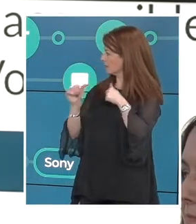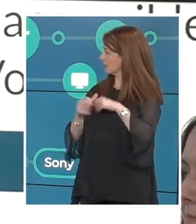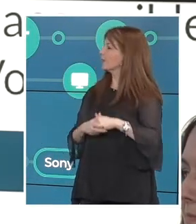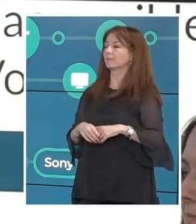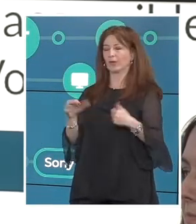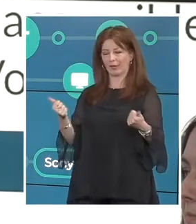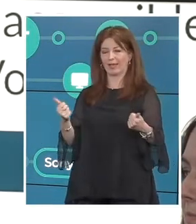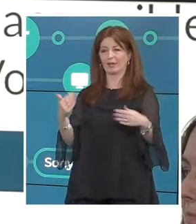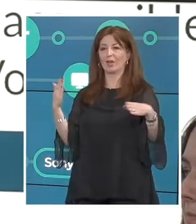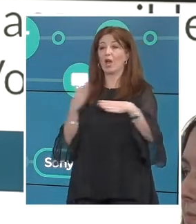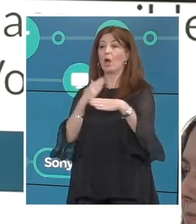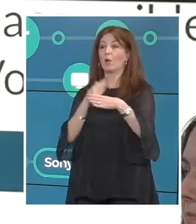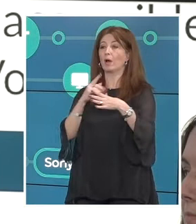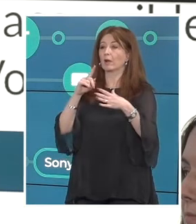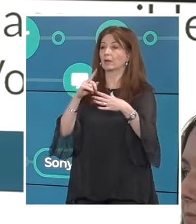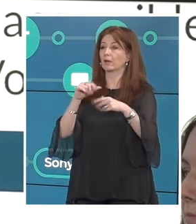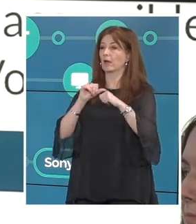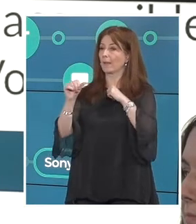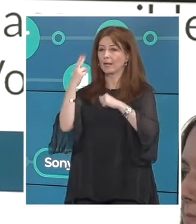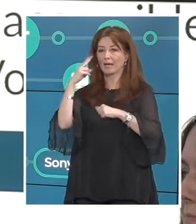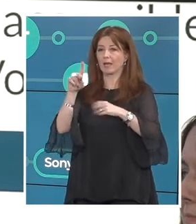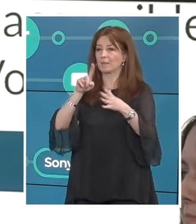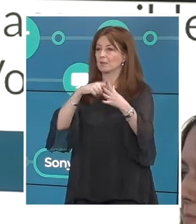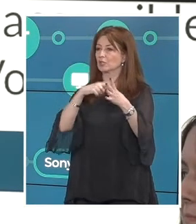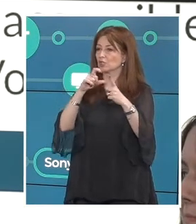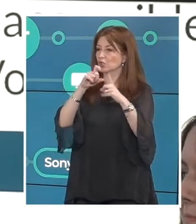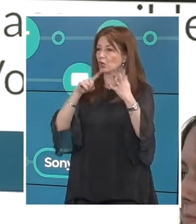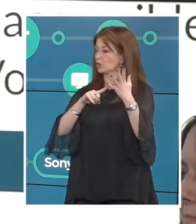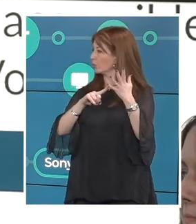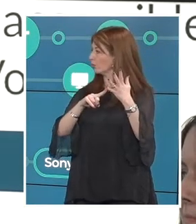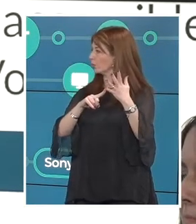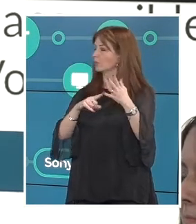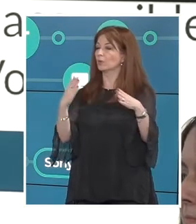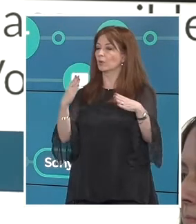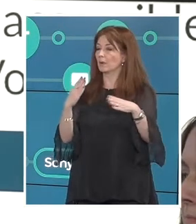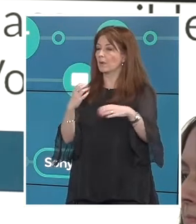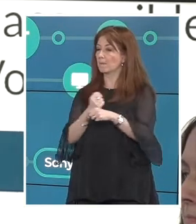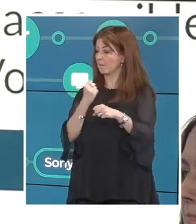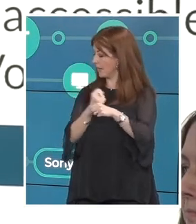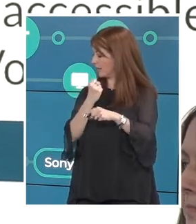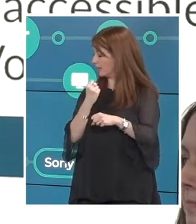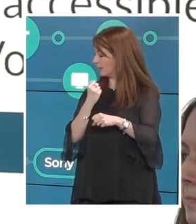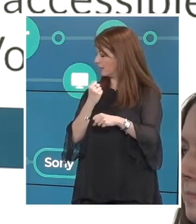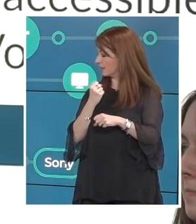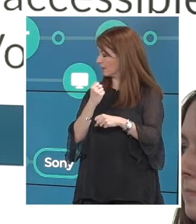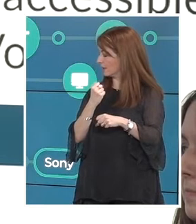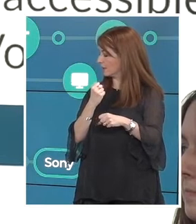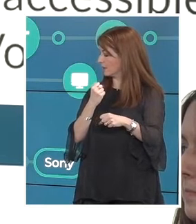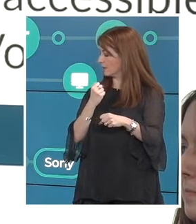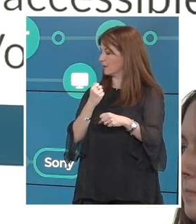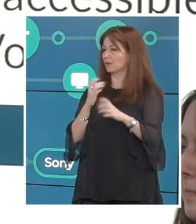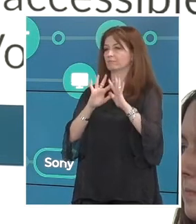So yeah, I work for a company called Jadu, and we make a suite of products, a CMS, a CRM, and a forms